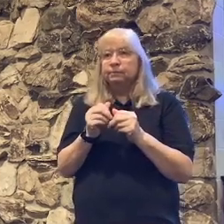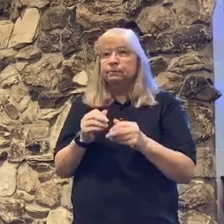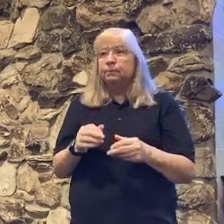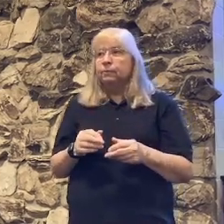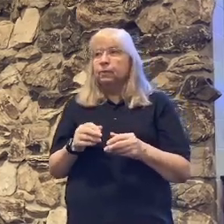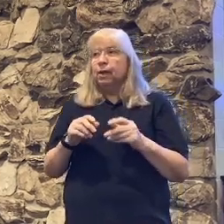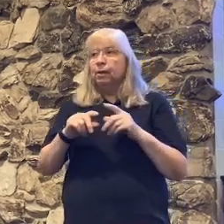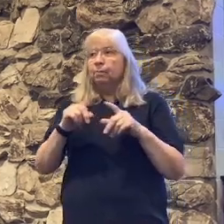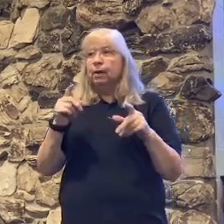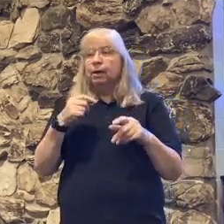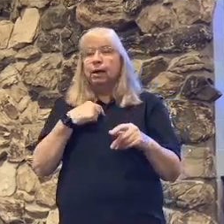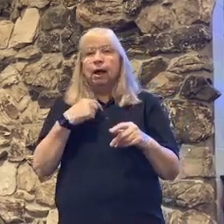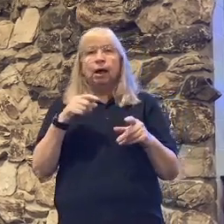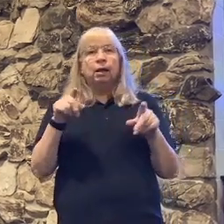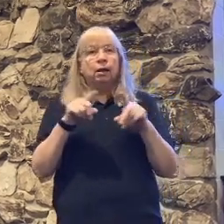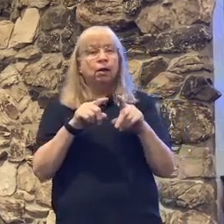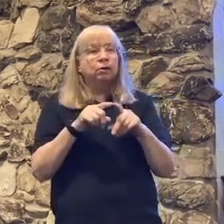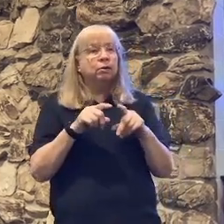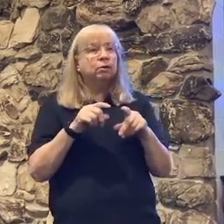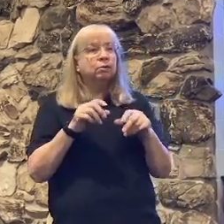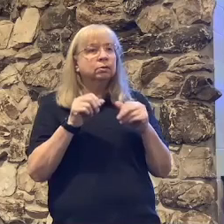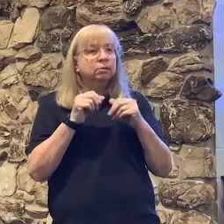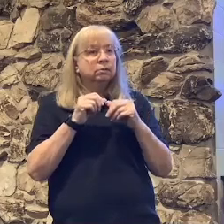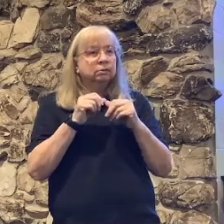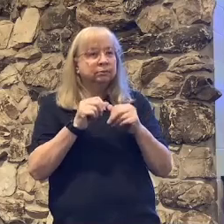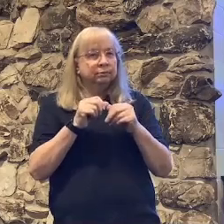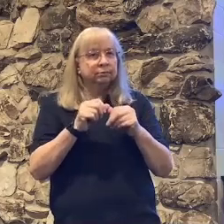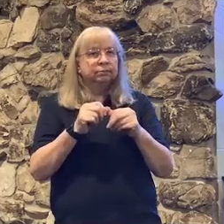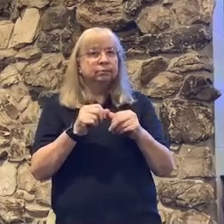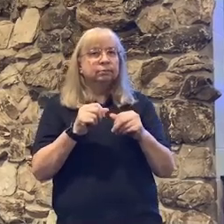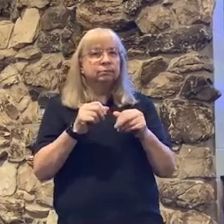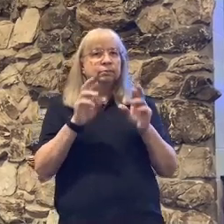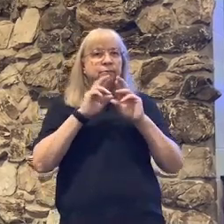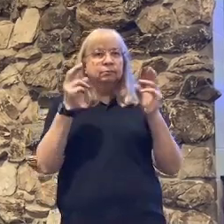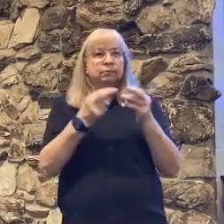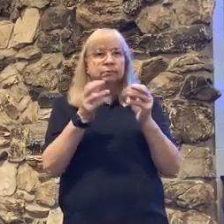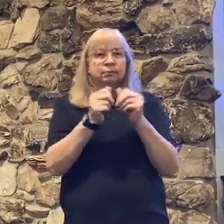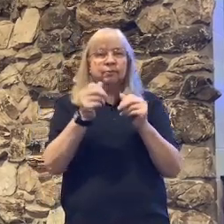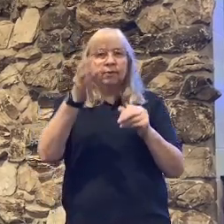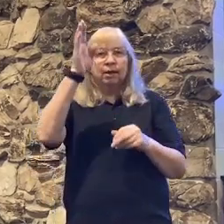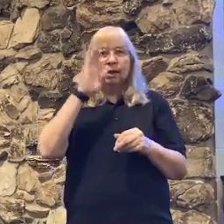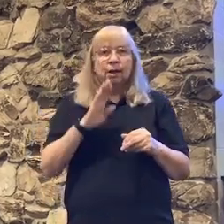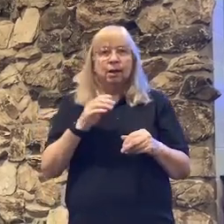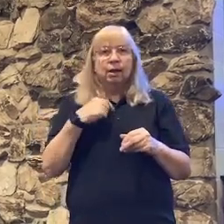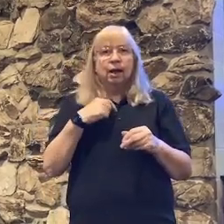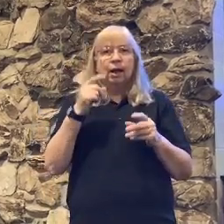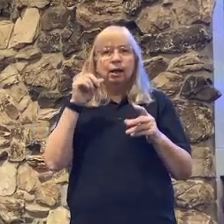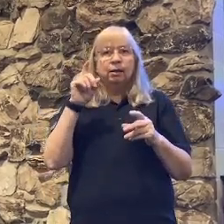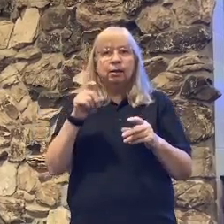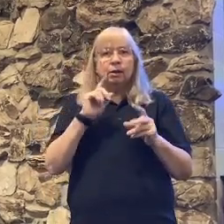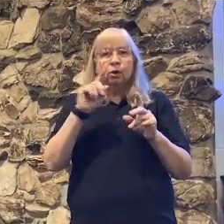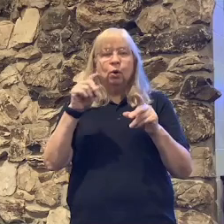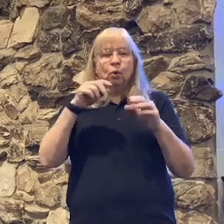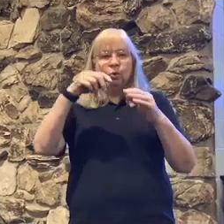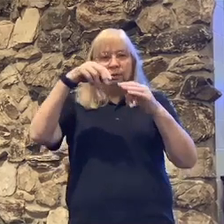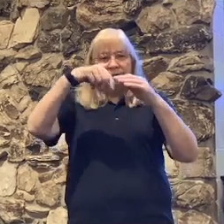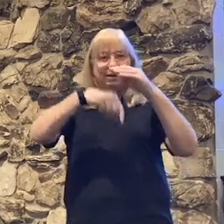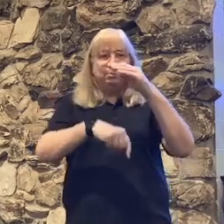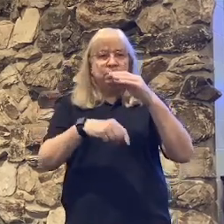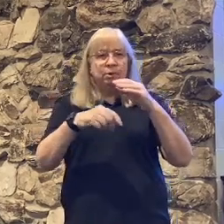But I also need to maintain that relationship with God. I need it to go deeper into that well.